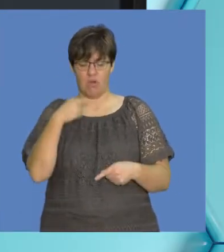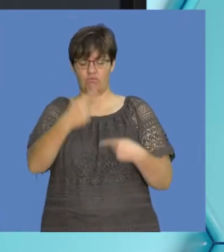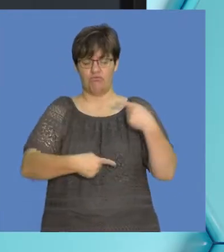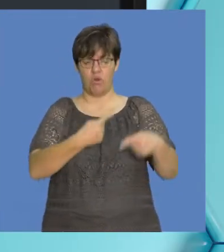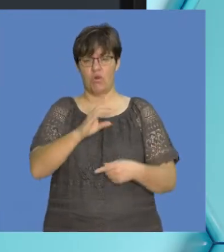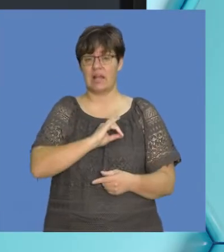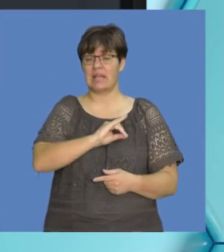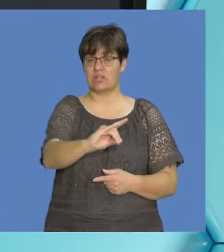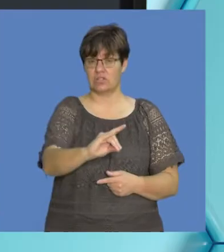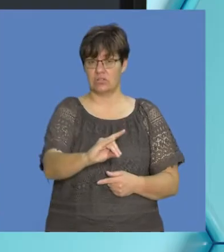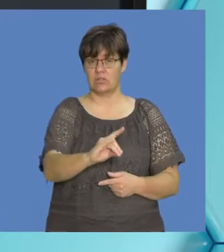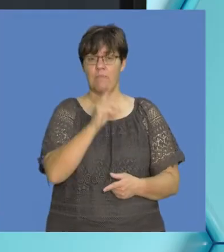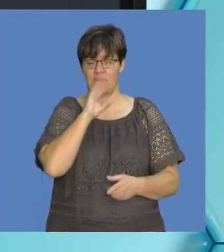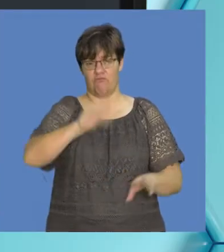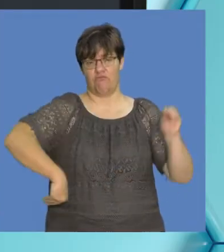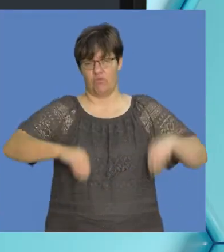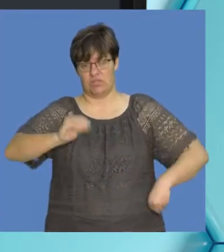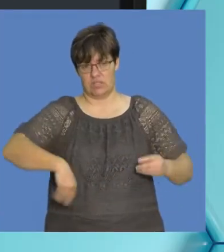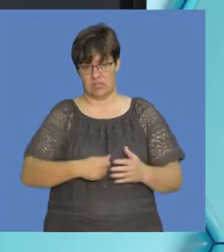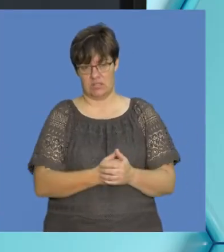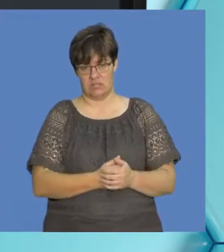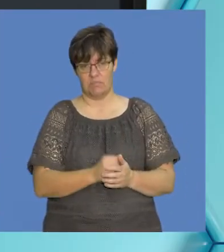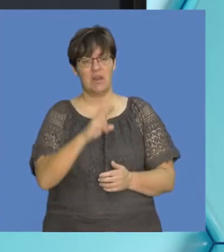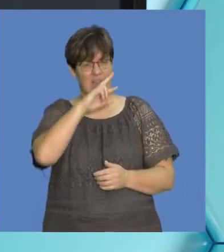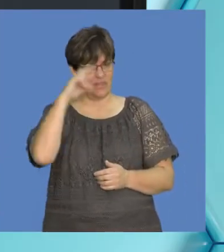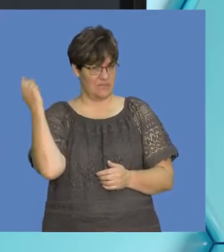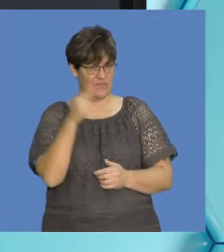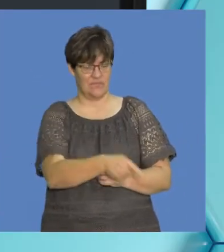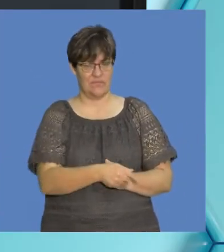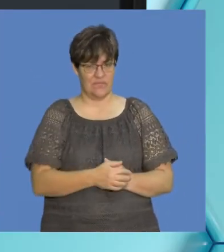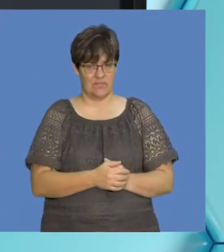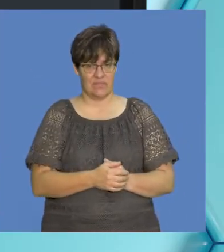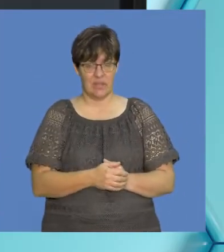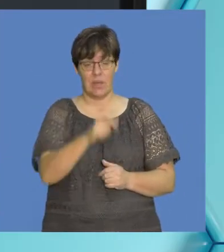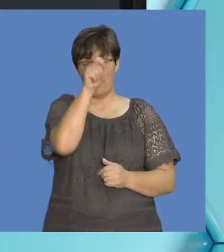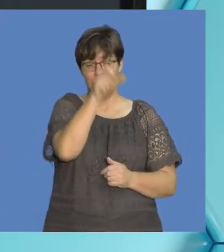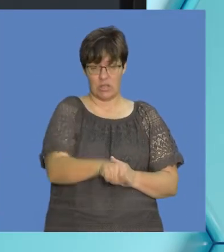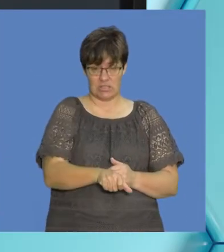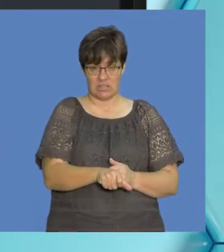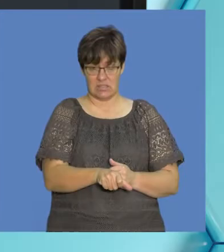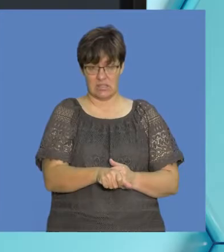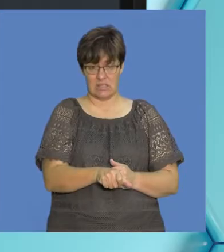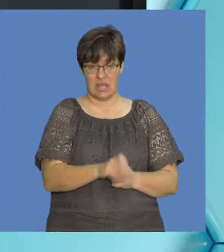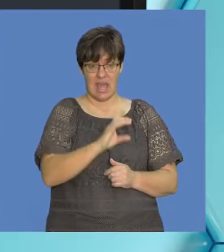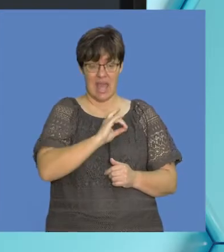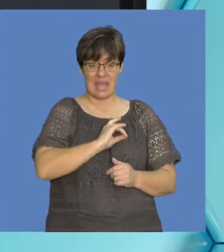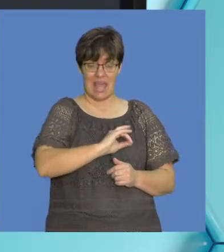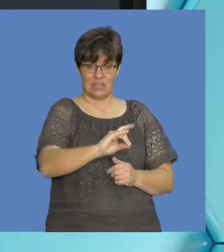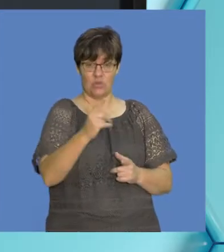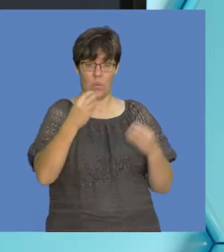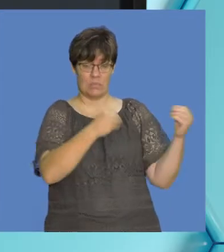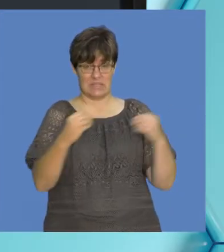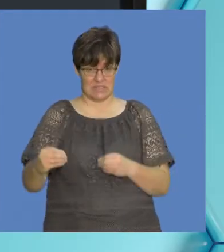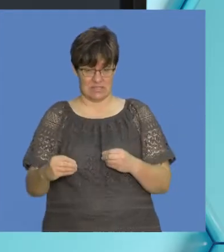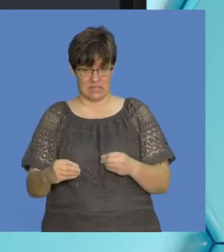cash is actually fraud. It's theft, where somebody that's dealing with the cash in your business